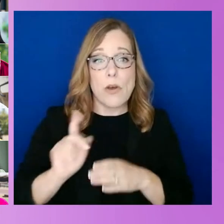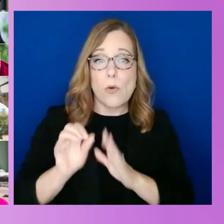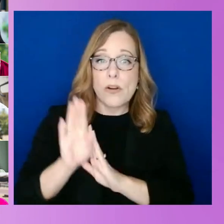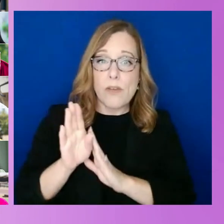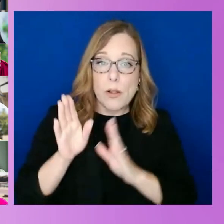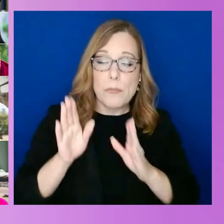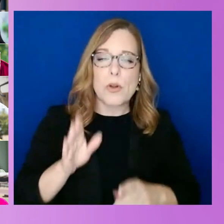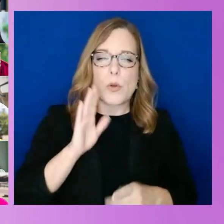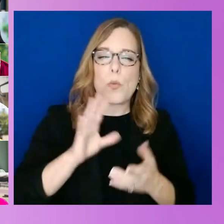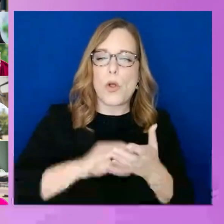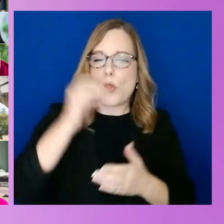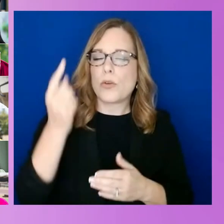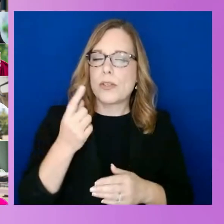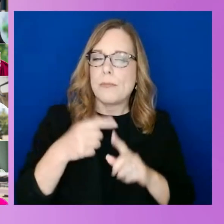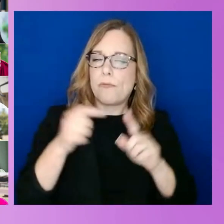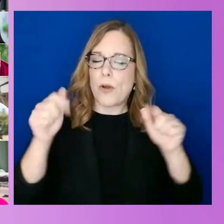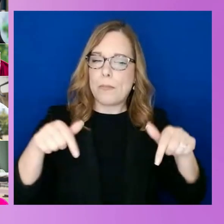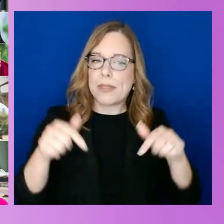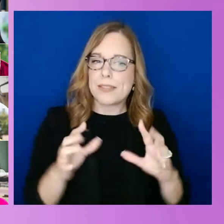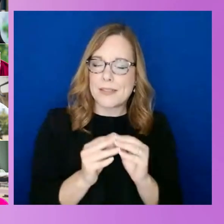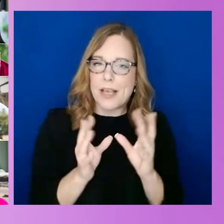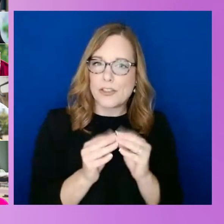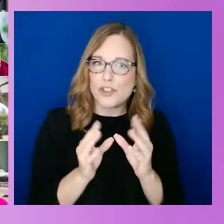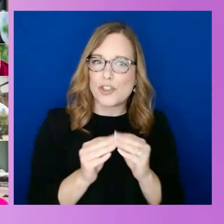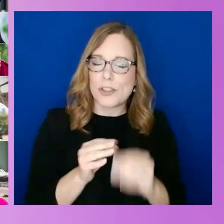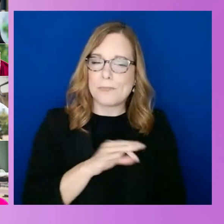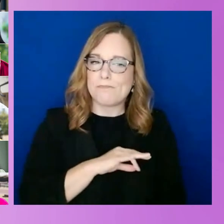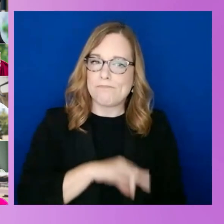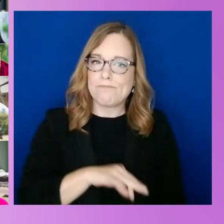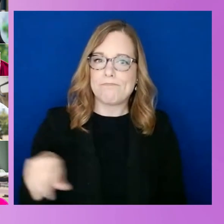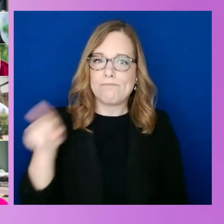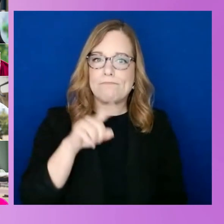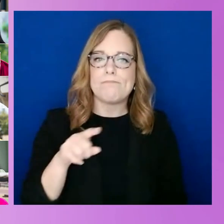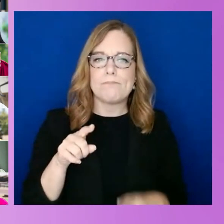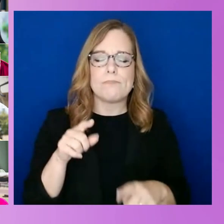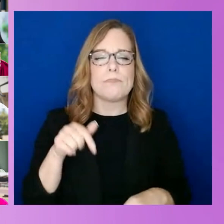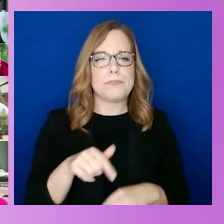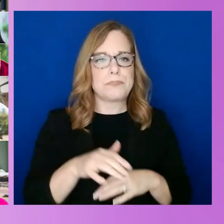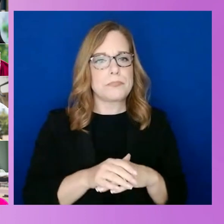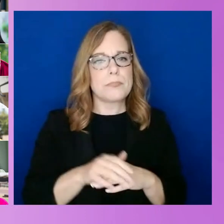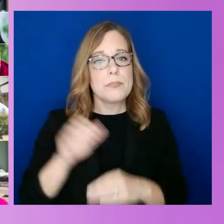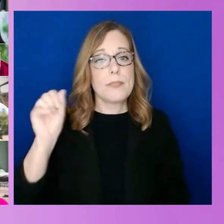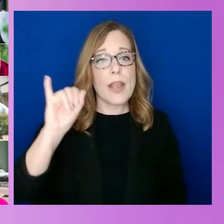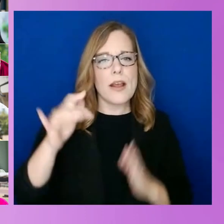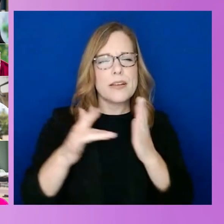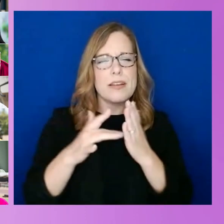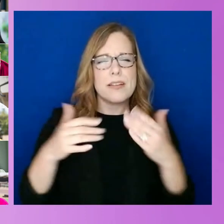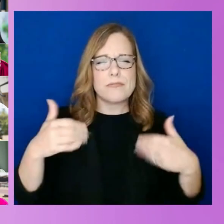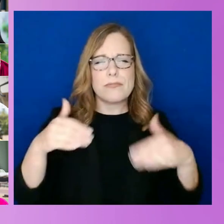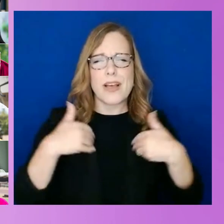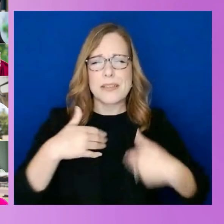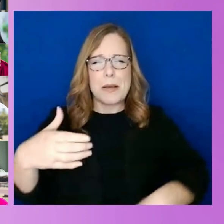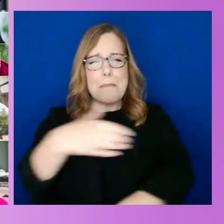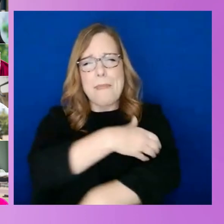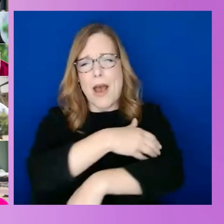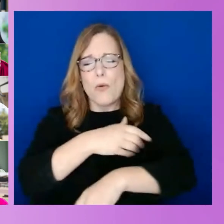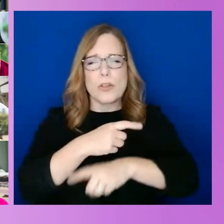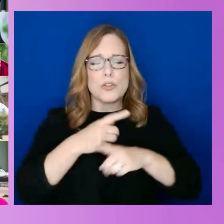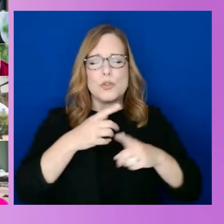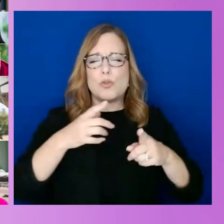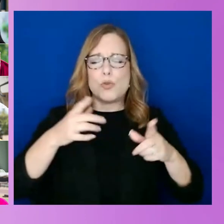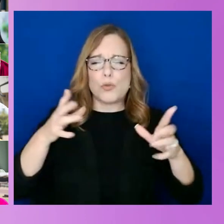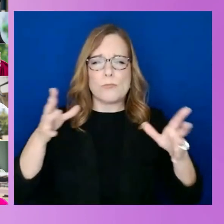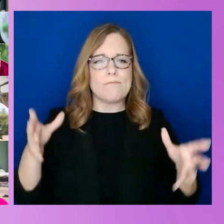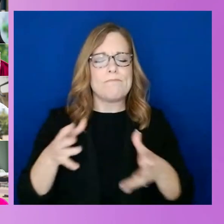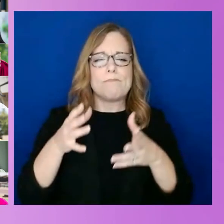AI technology has the power to amplify human potential and extend our capabilities so every person